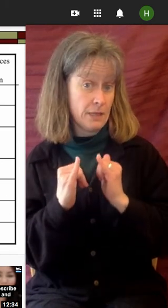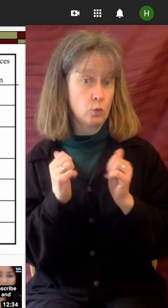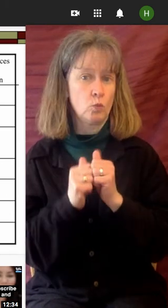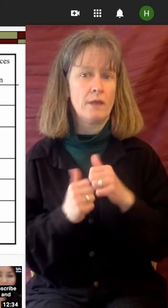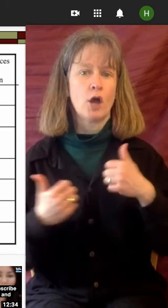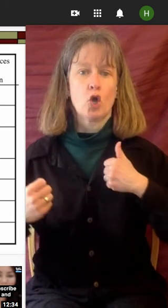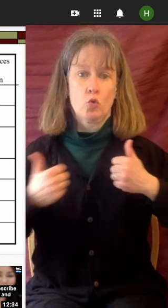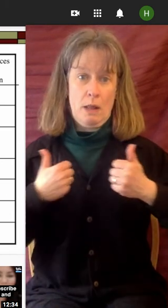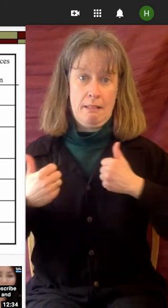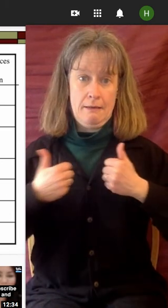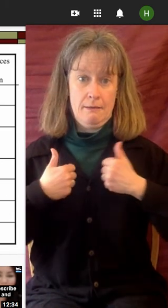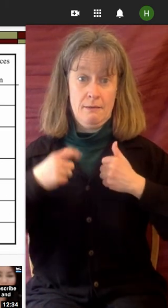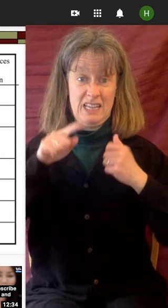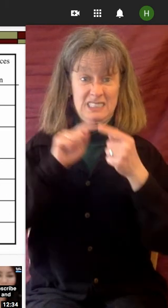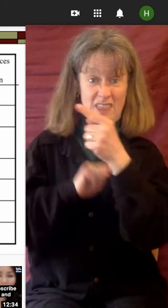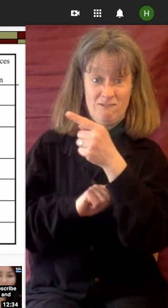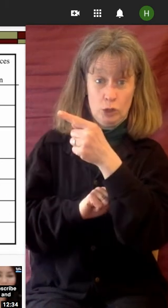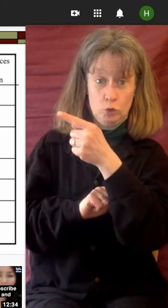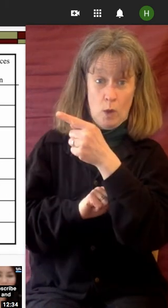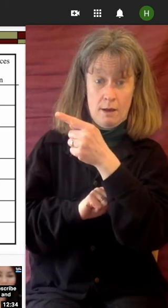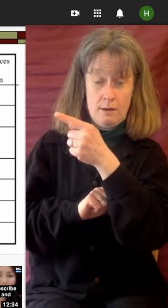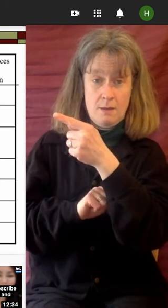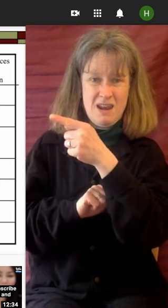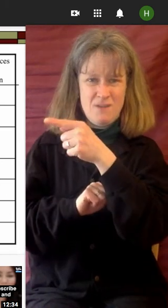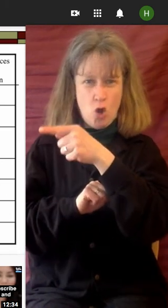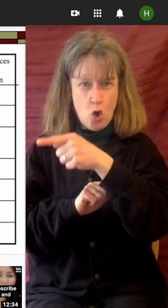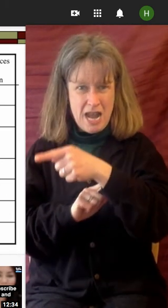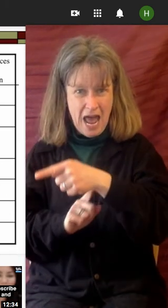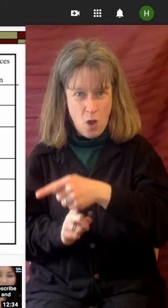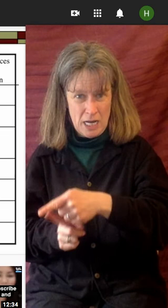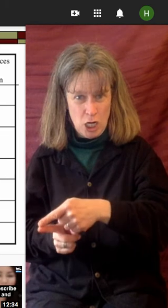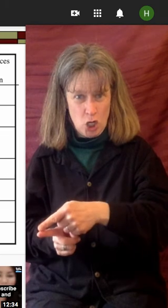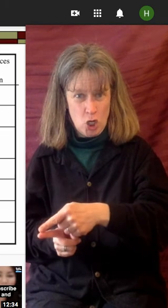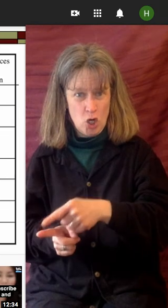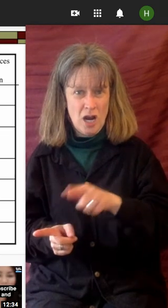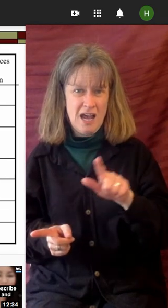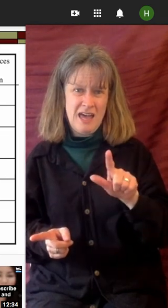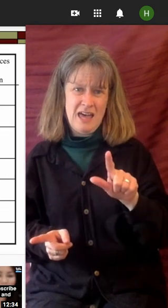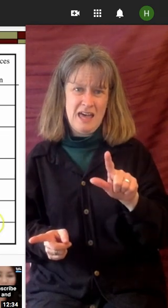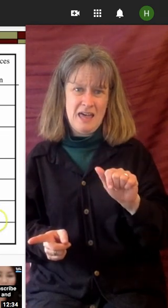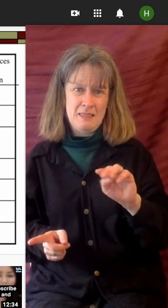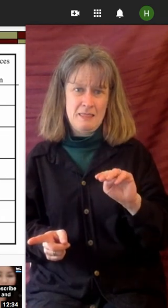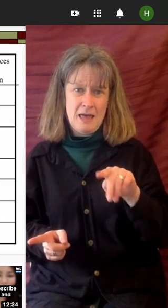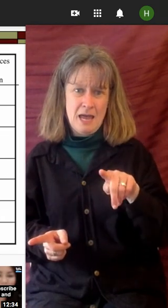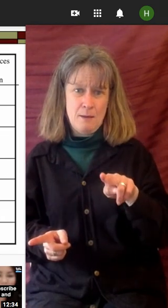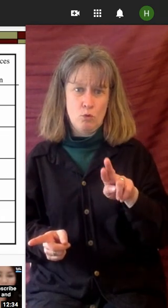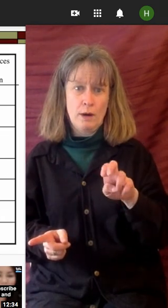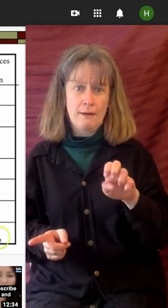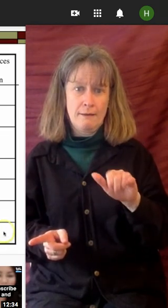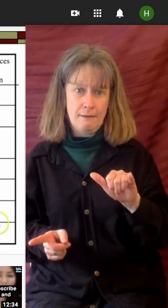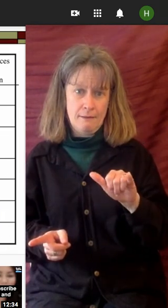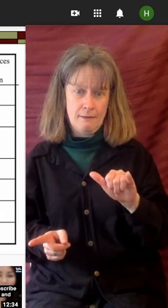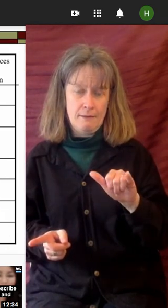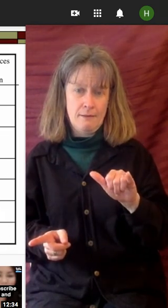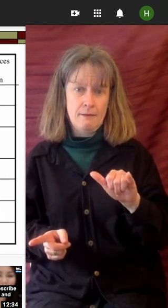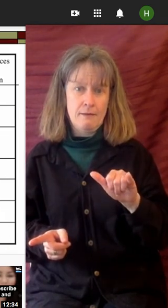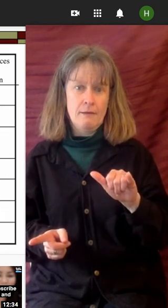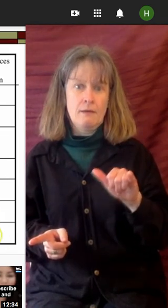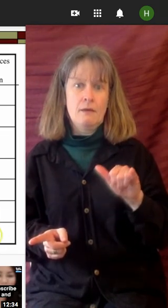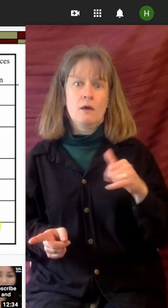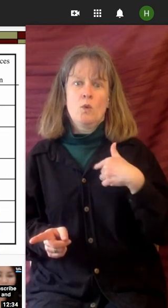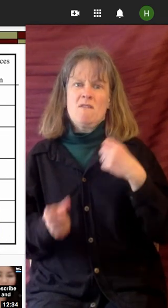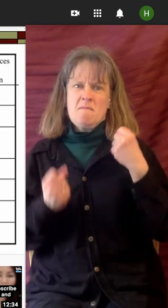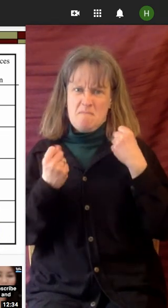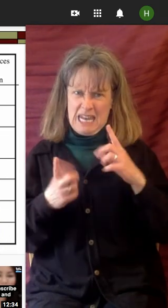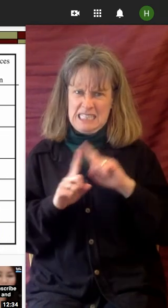Whereas a lamprey, which is like a snake-like thing that lives in the water, we have a lot of